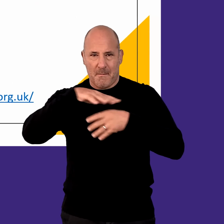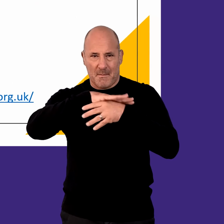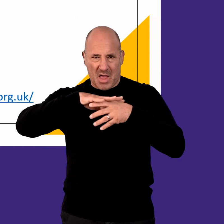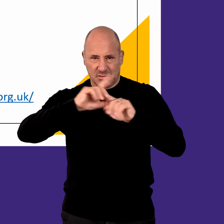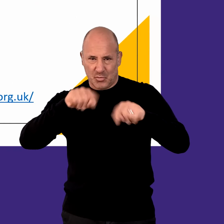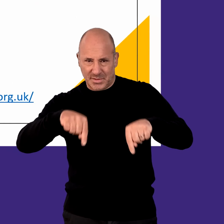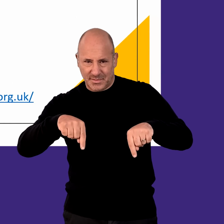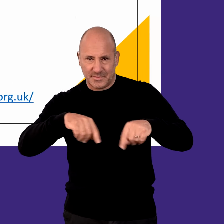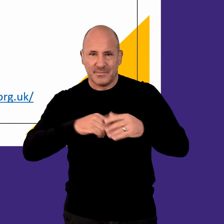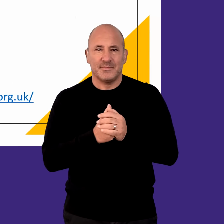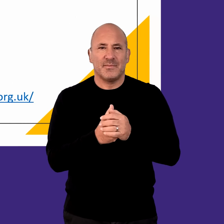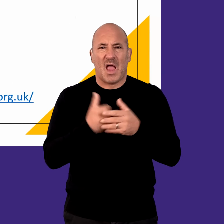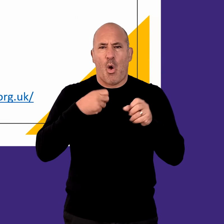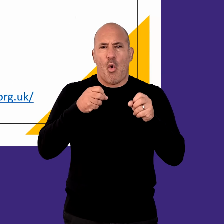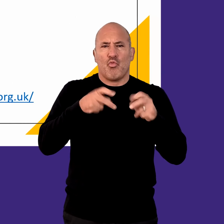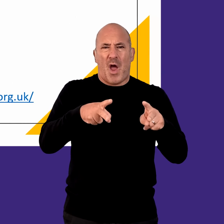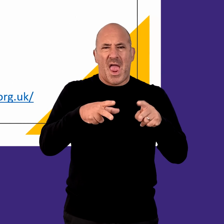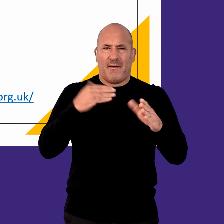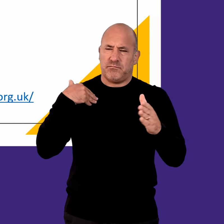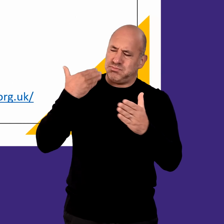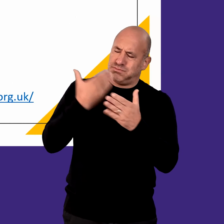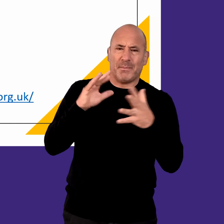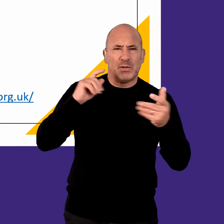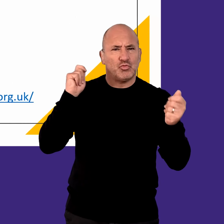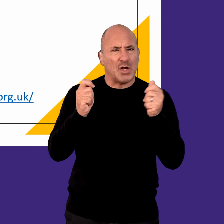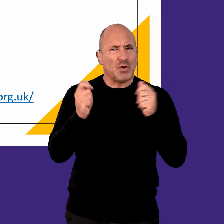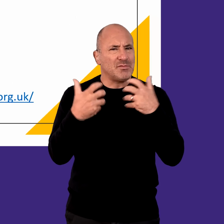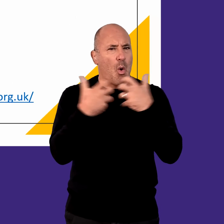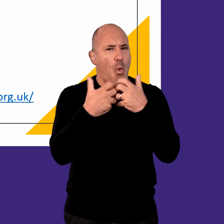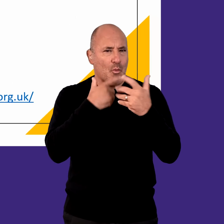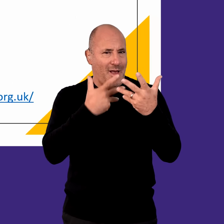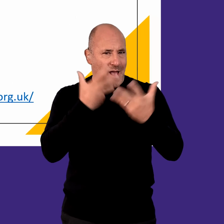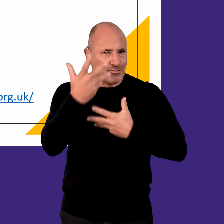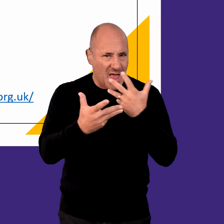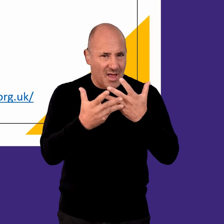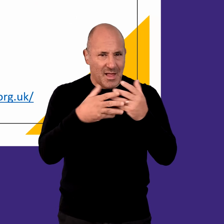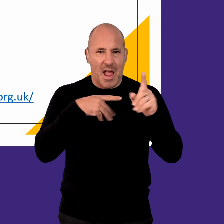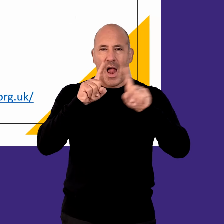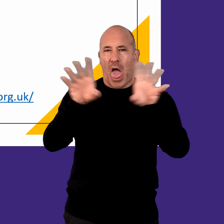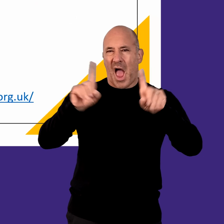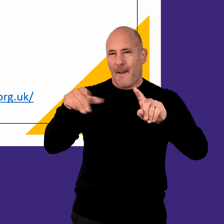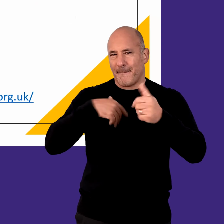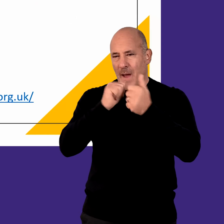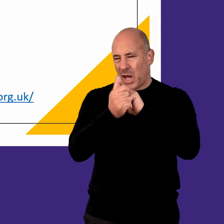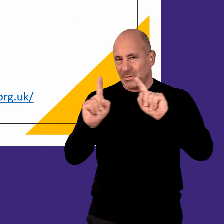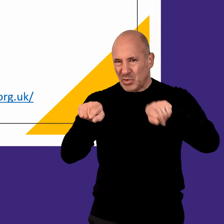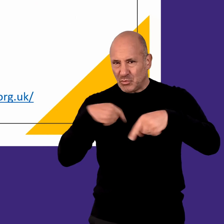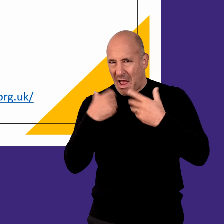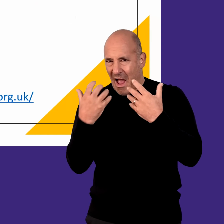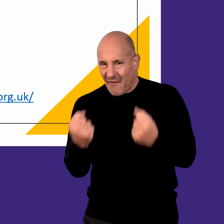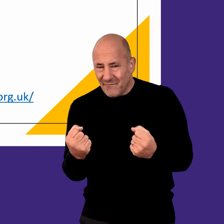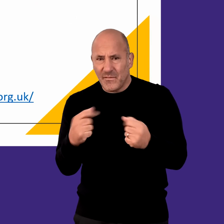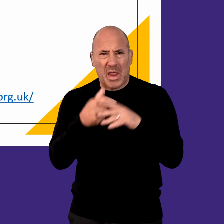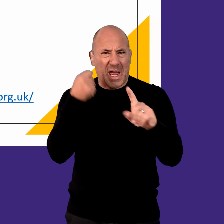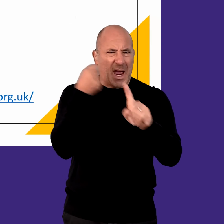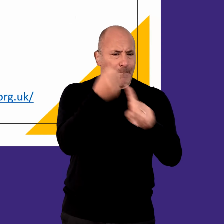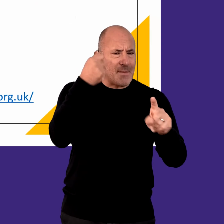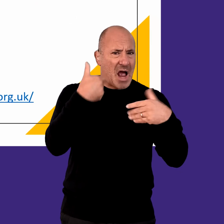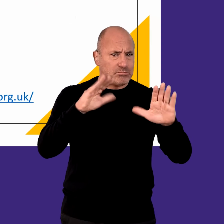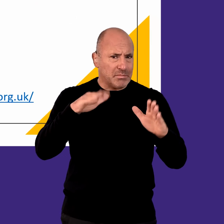context for the place we're working in, share how our approach has changed over the years, give some examples of the partnerships that we've